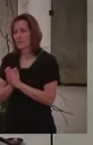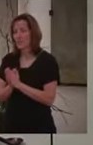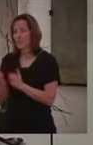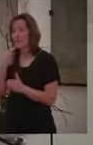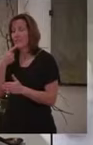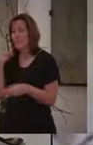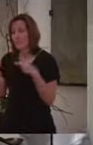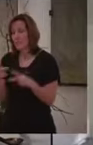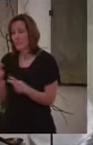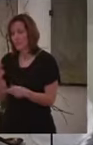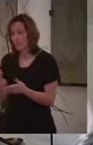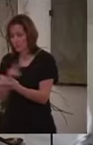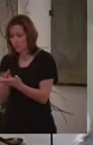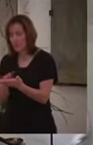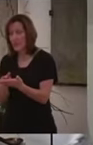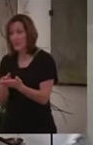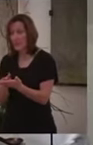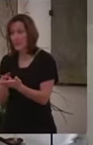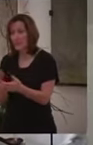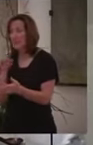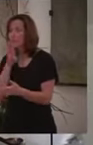listeners, to do the same.